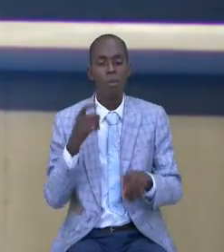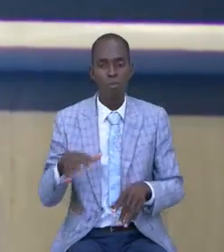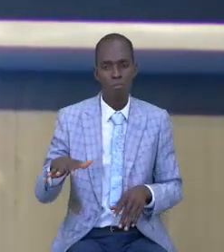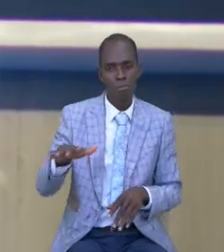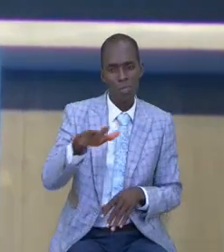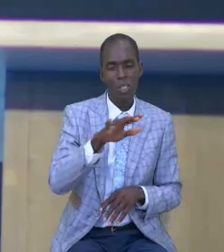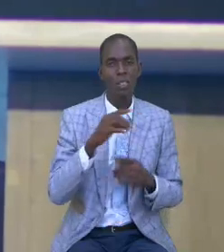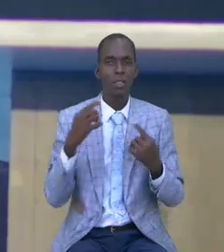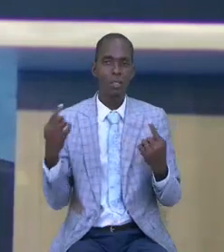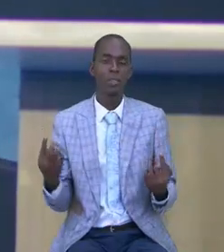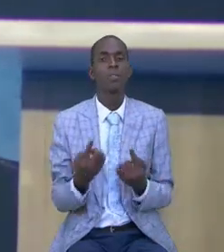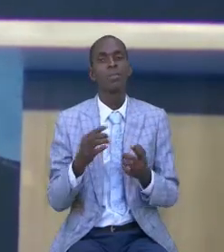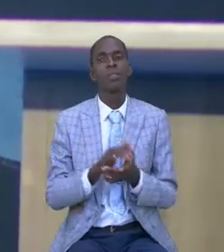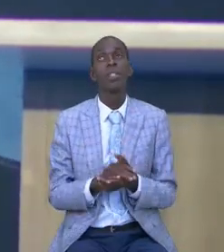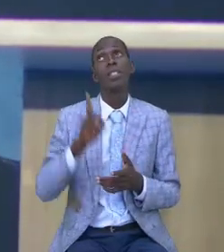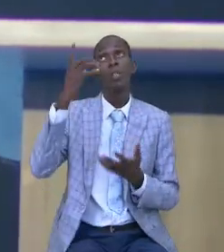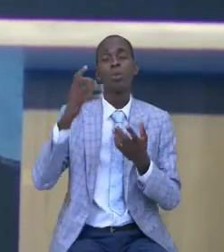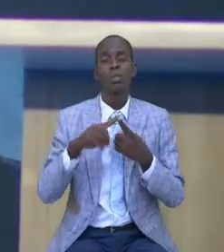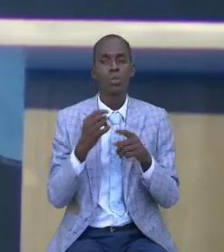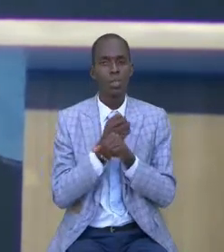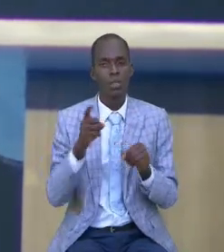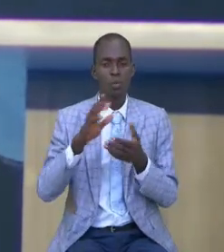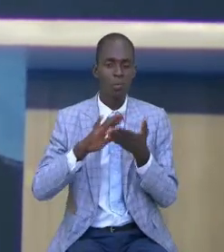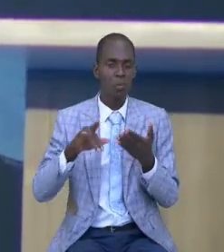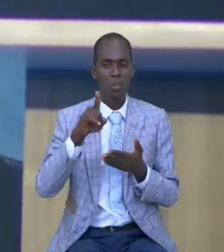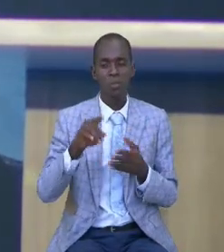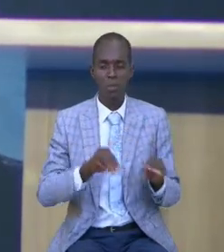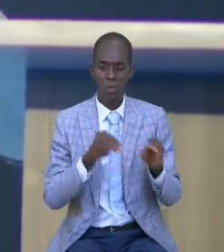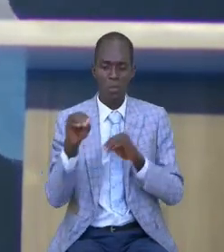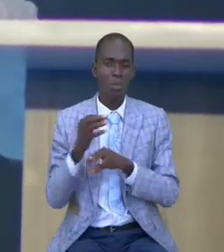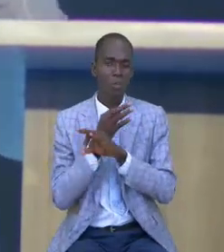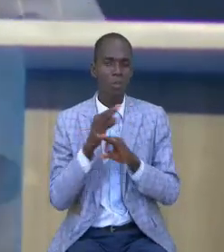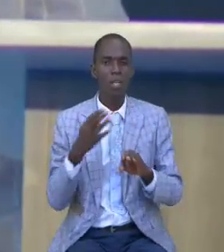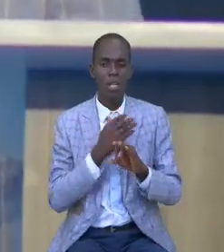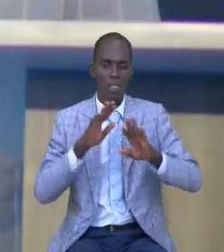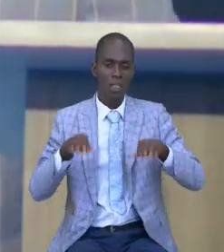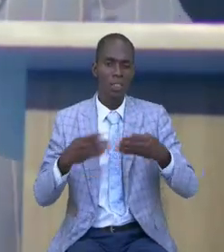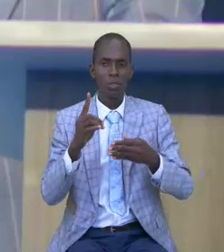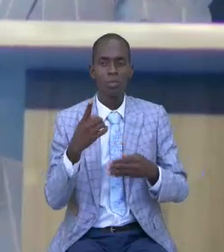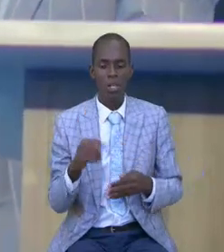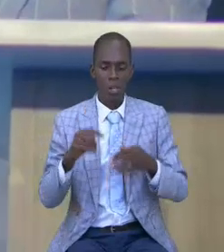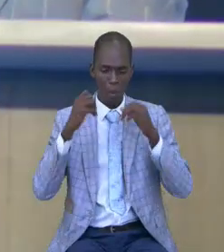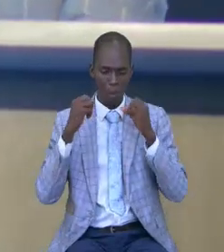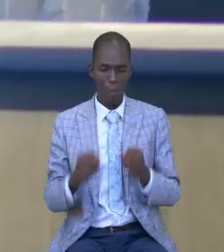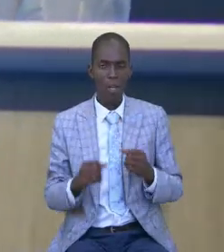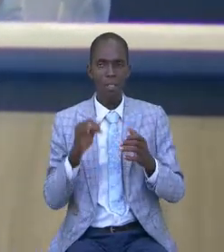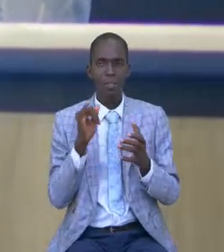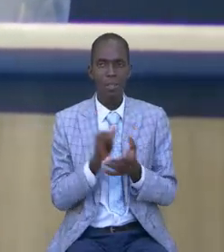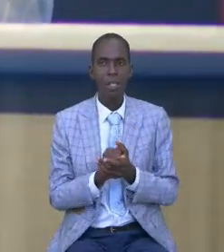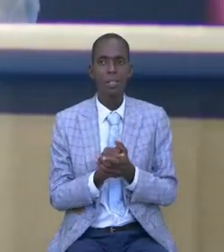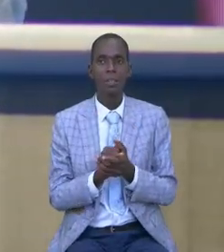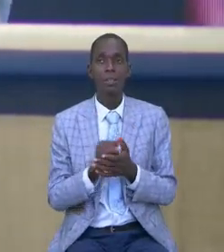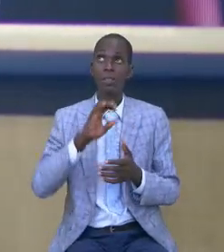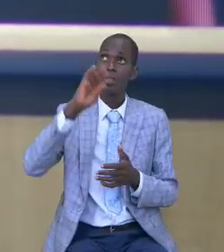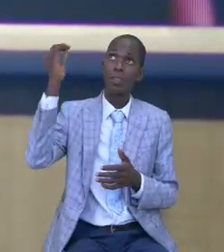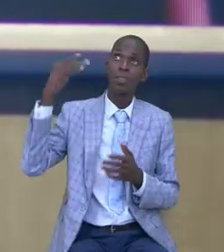their sins." He wants to save you, forgive you, set you free, and give you the power, the grace to go